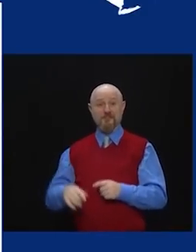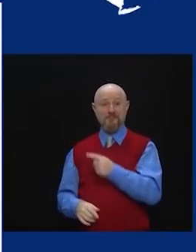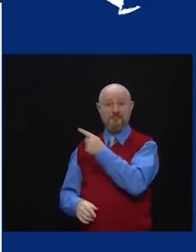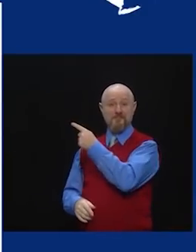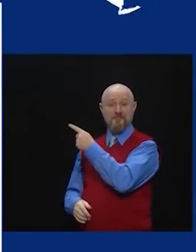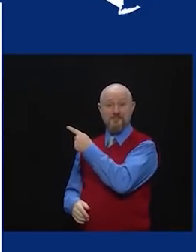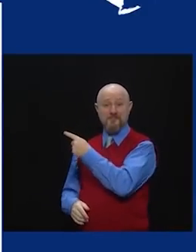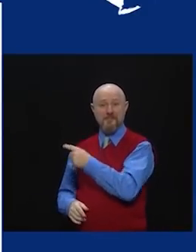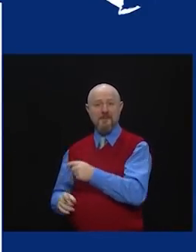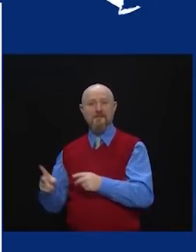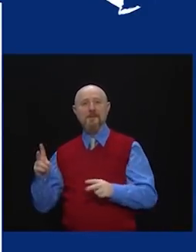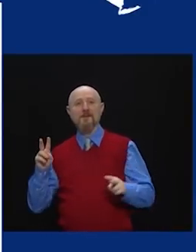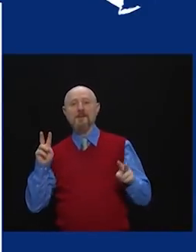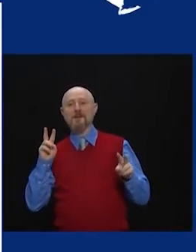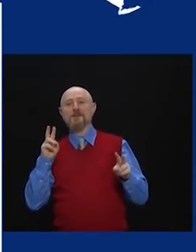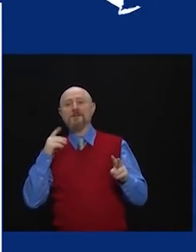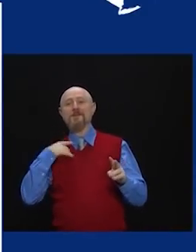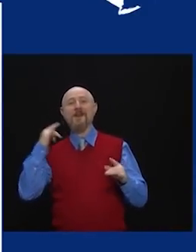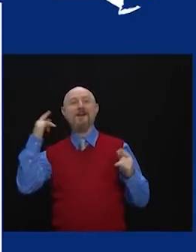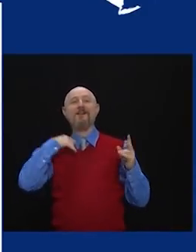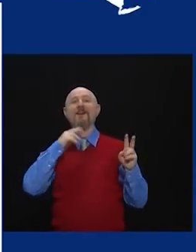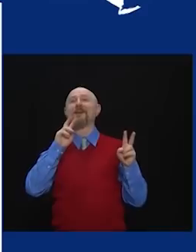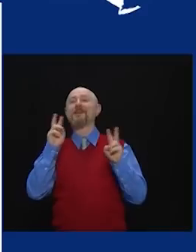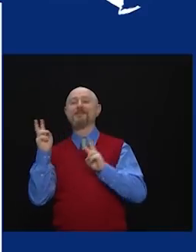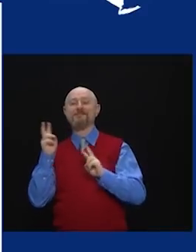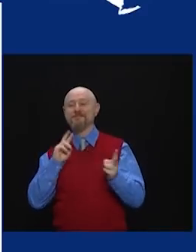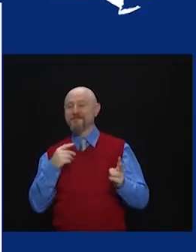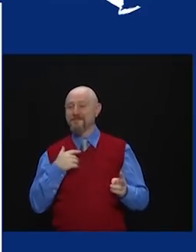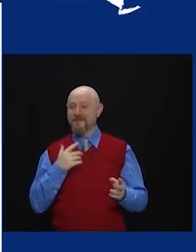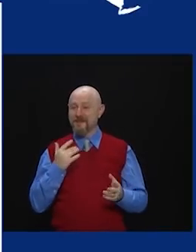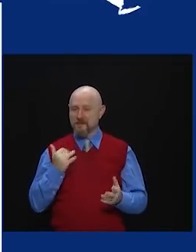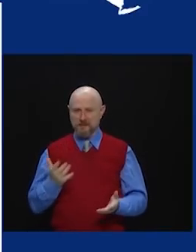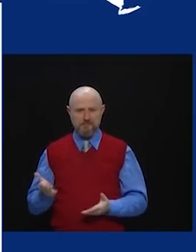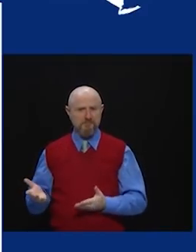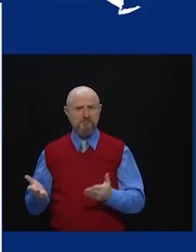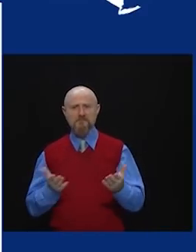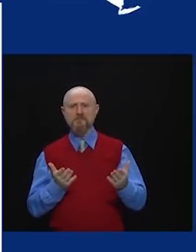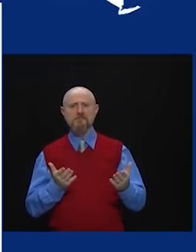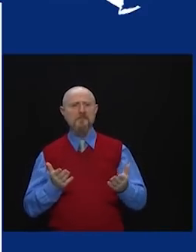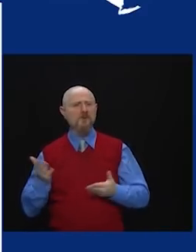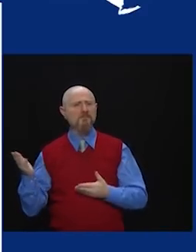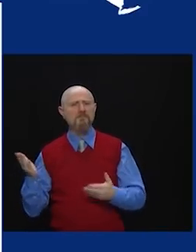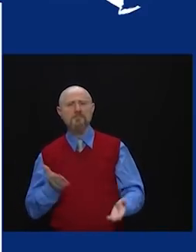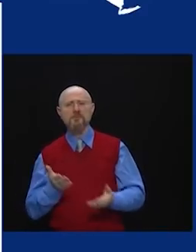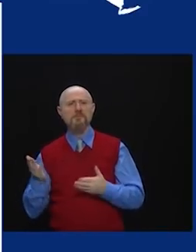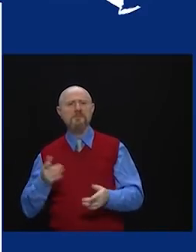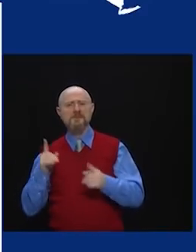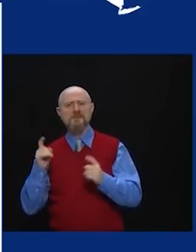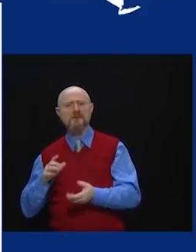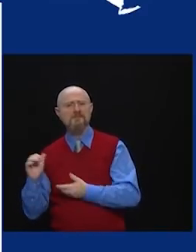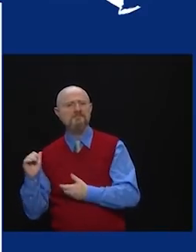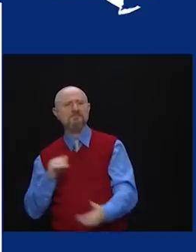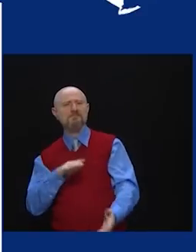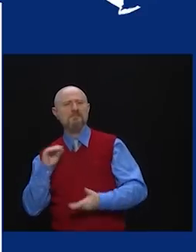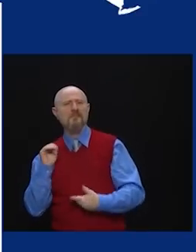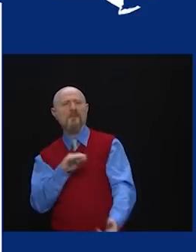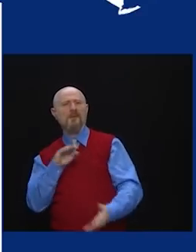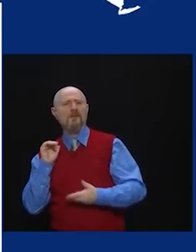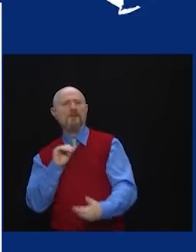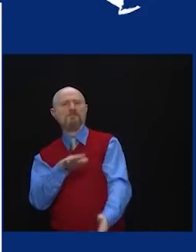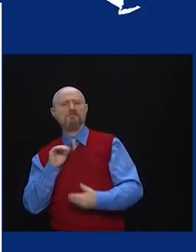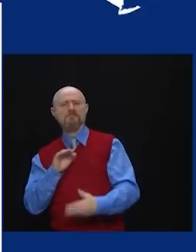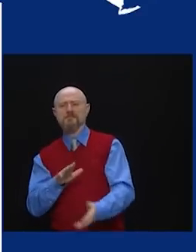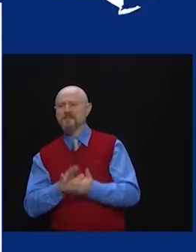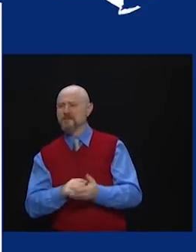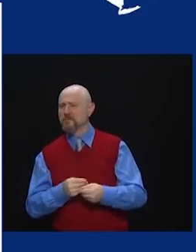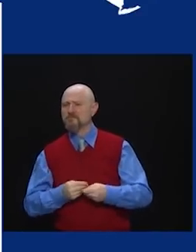Are the planes coming? And yes, they are. They're bringing our testing kits so we can get them out to the schools. We talked to the school superintendents